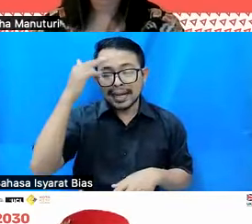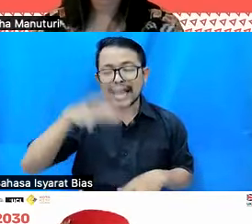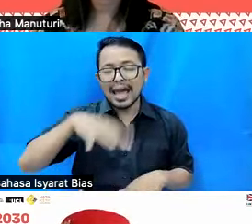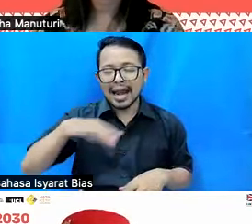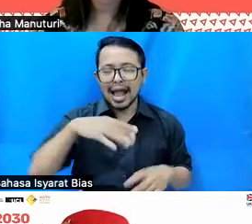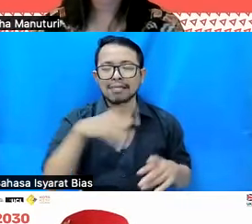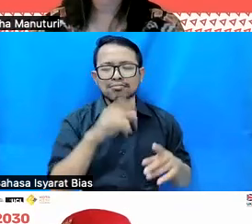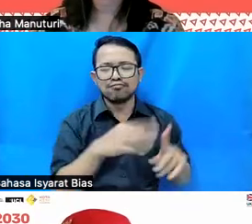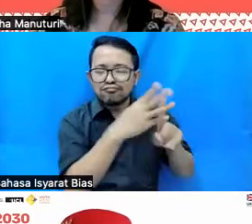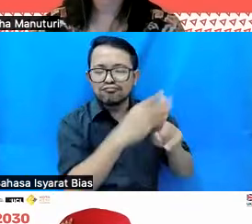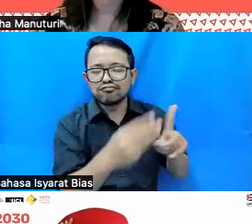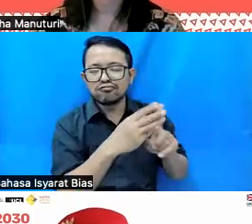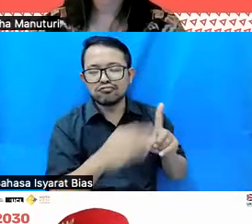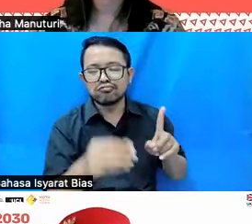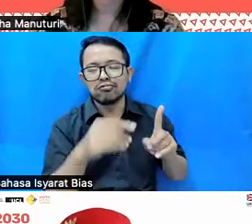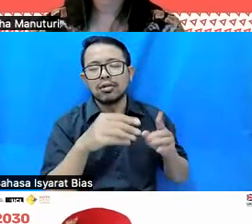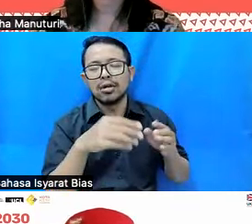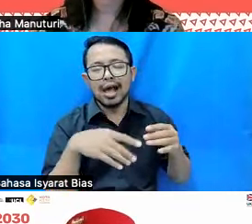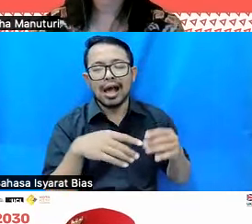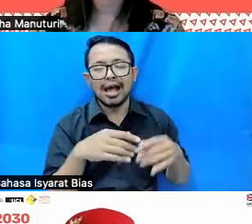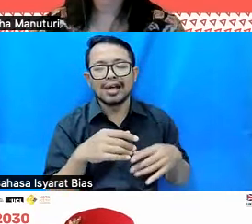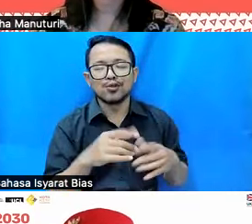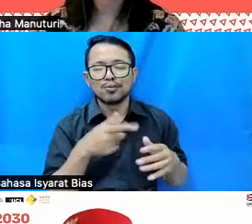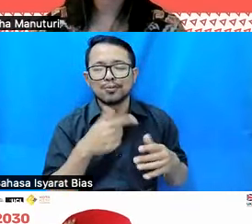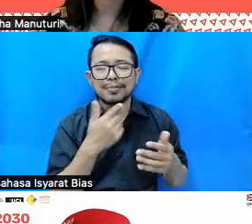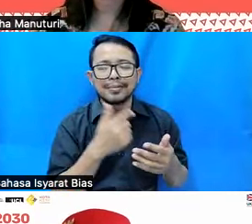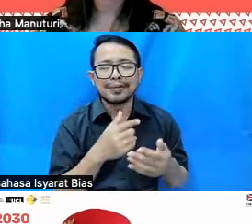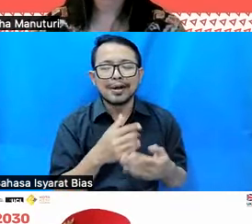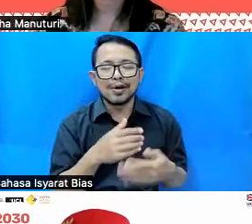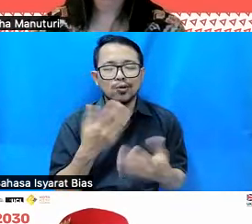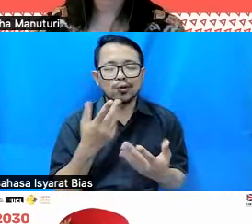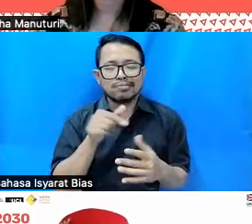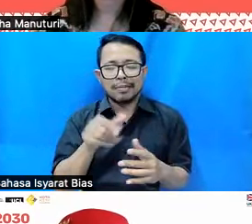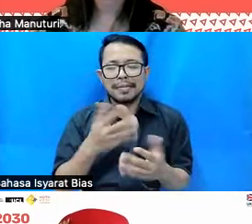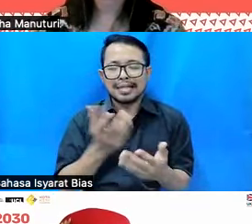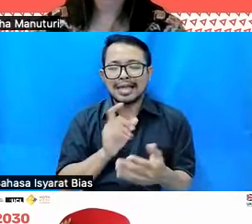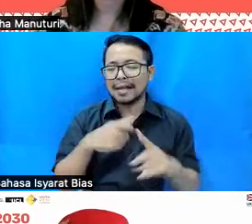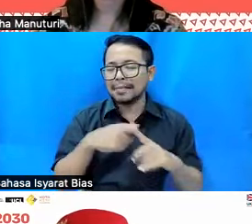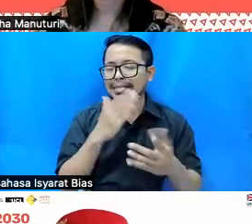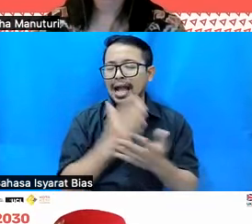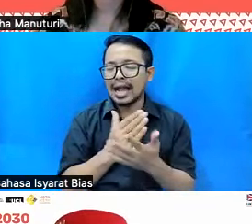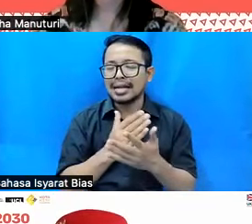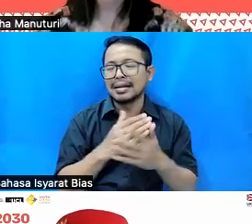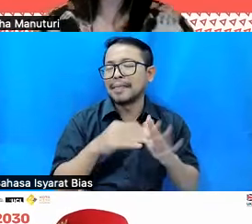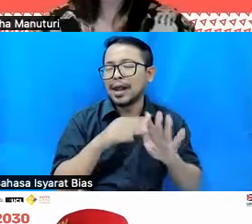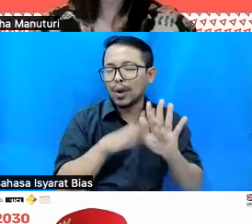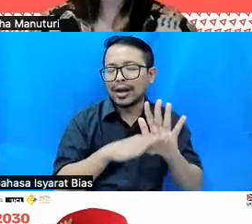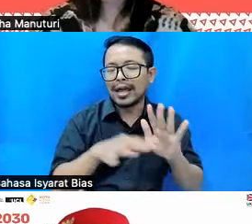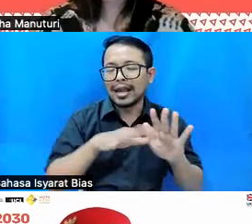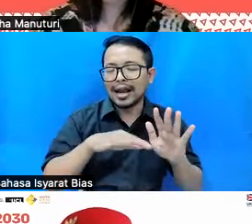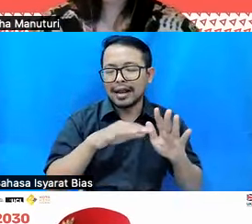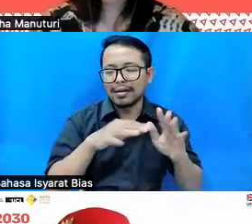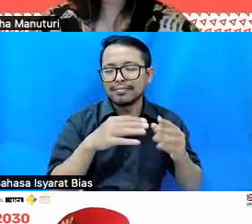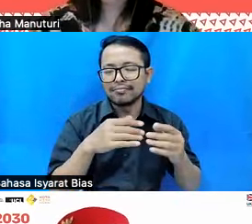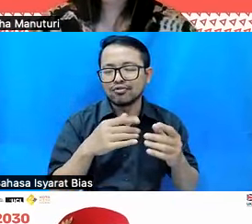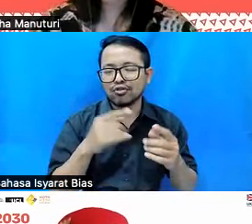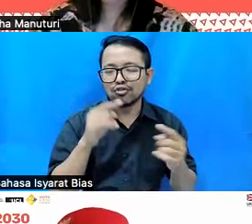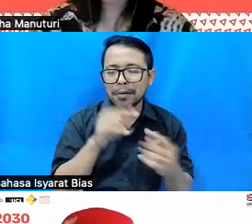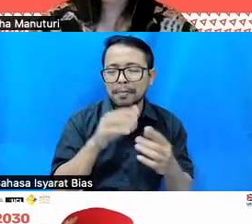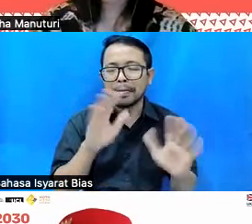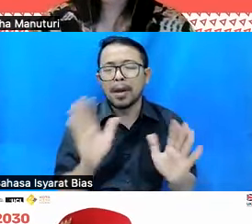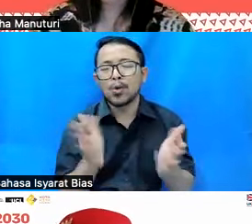the role model of the regional leadership is key for the establishment of regional regulations and implementation in the region